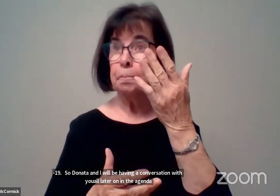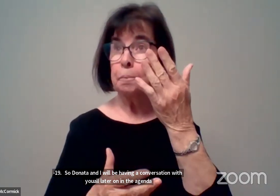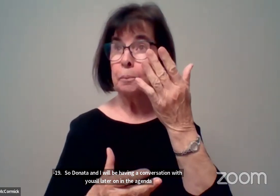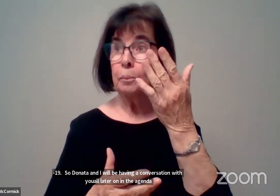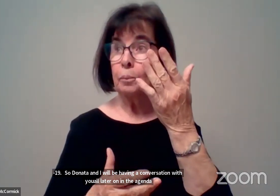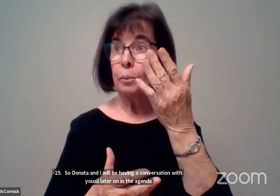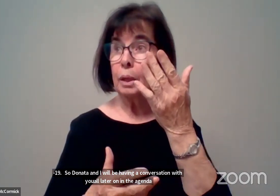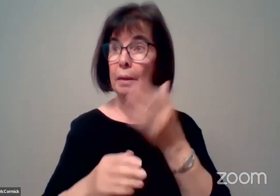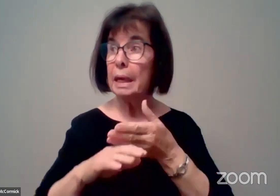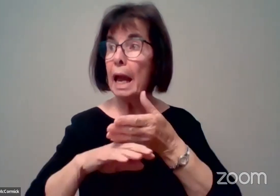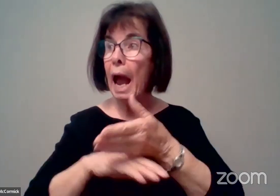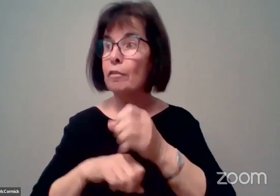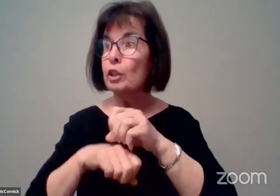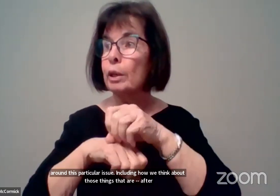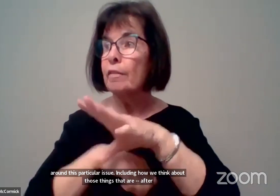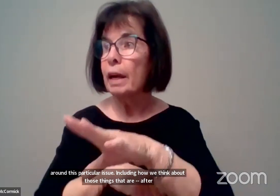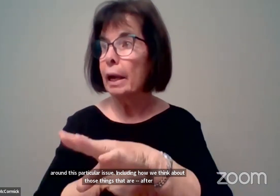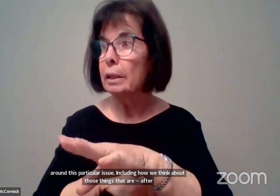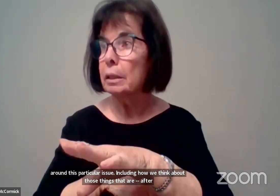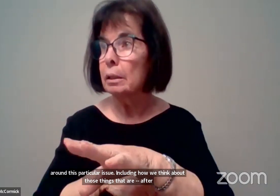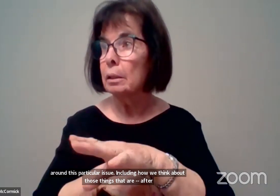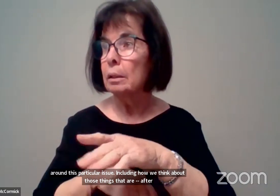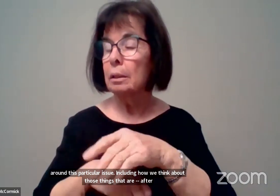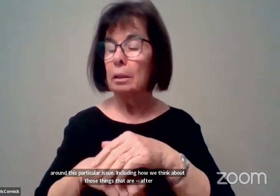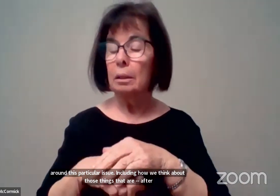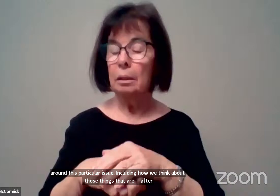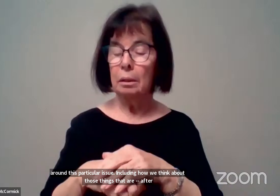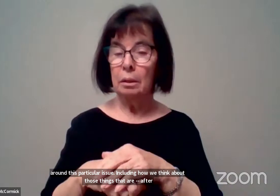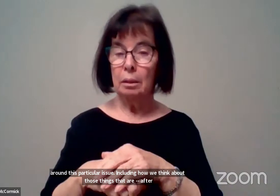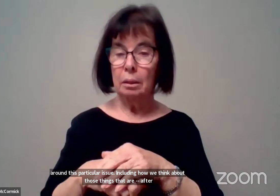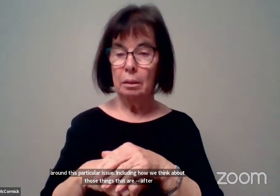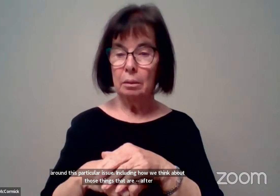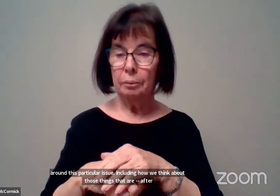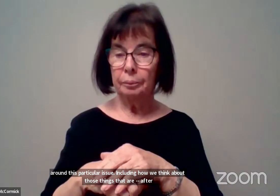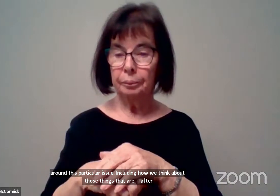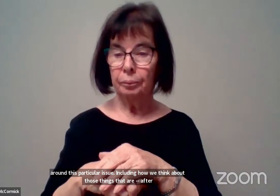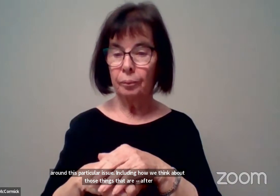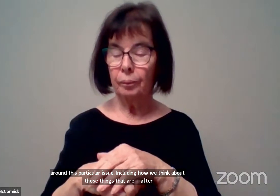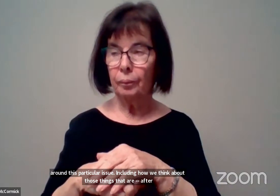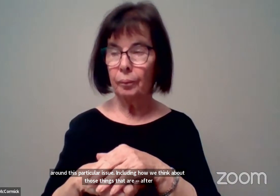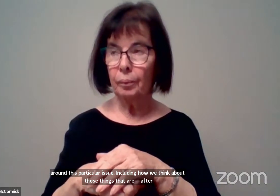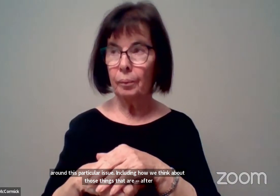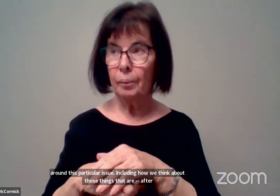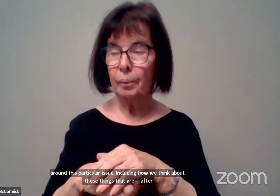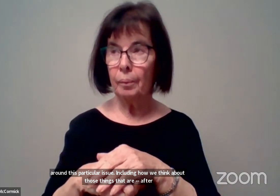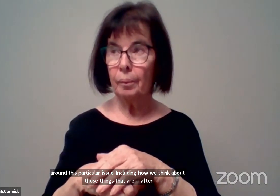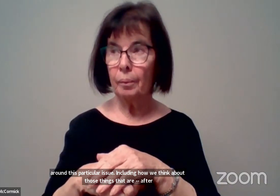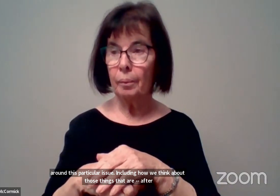the after effects, striving for a more equitable world.